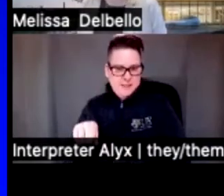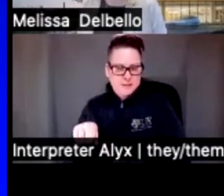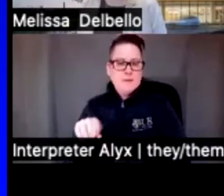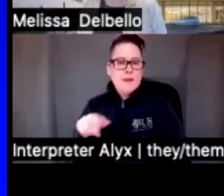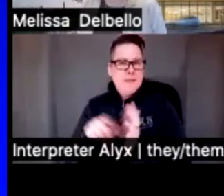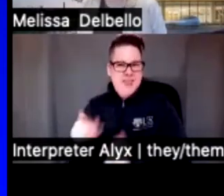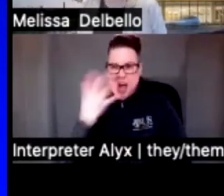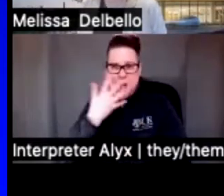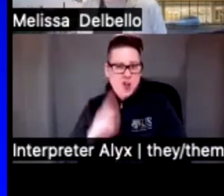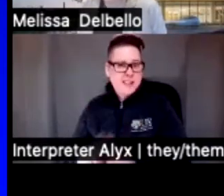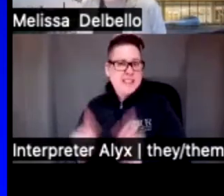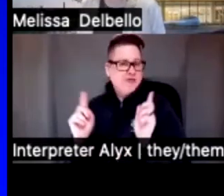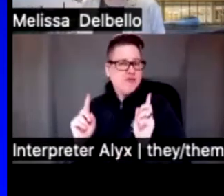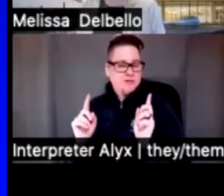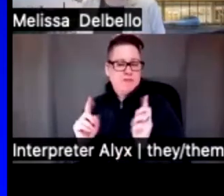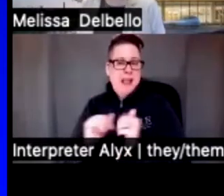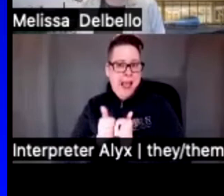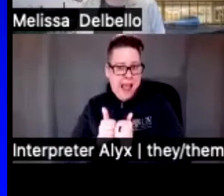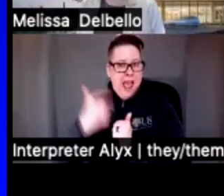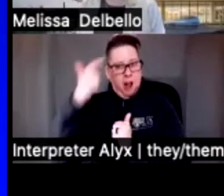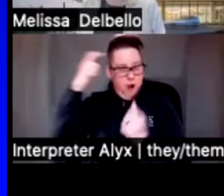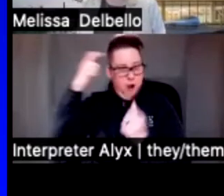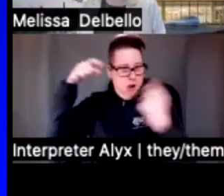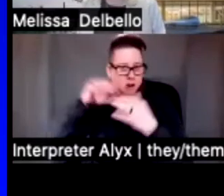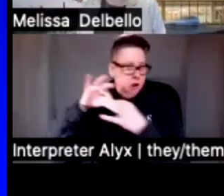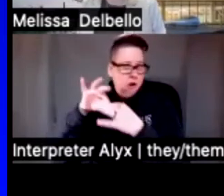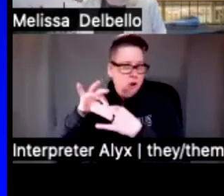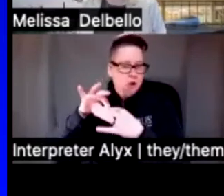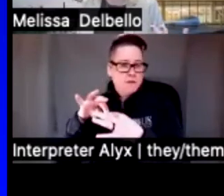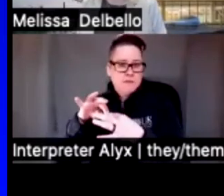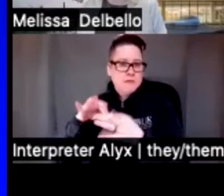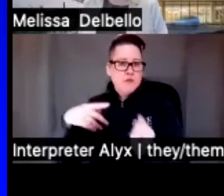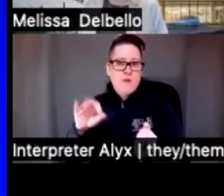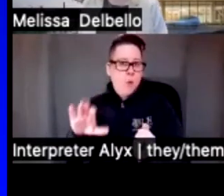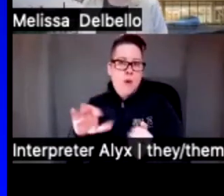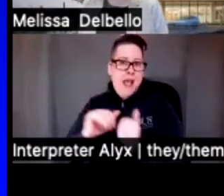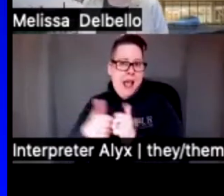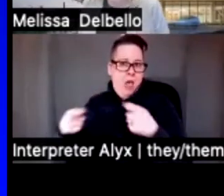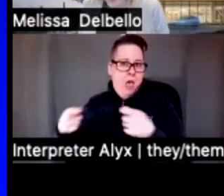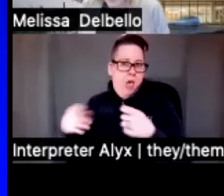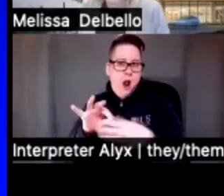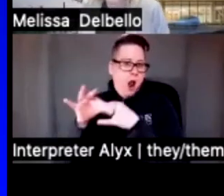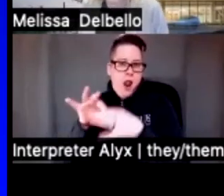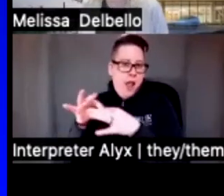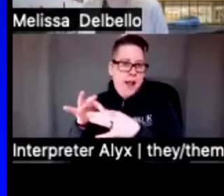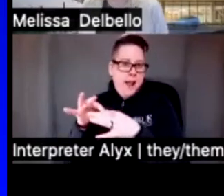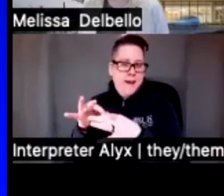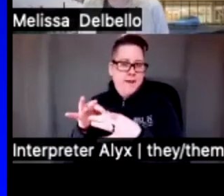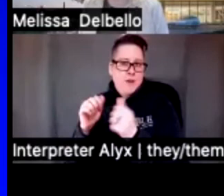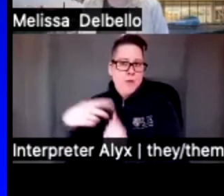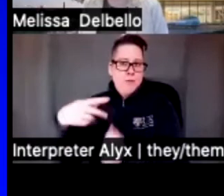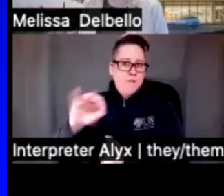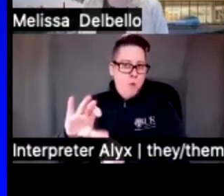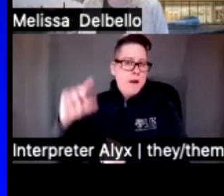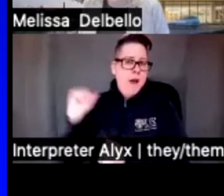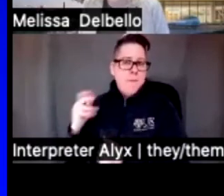look different in terms of the way their prefrontal cortex is managing their connectivity between the prefrontal